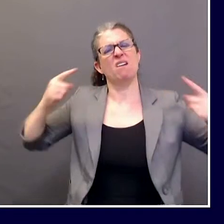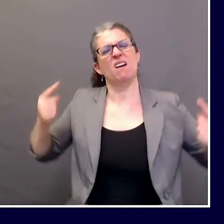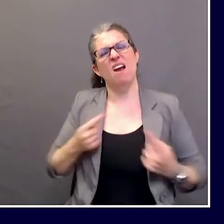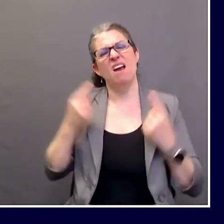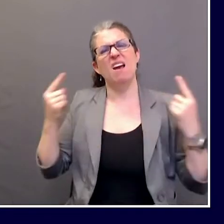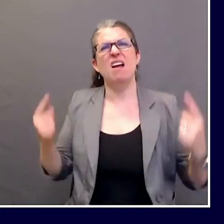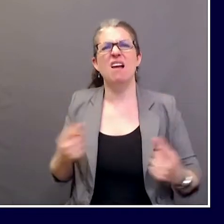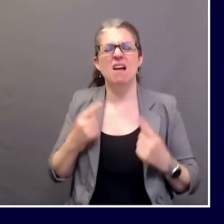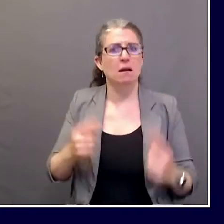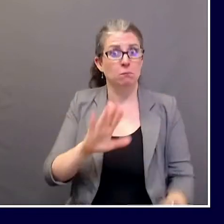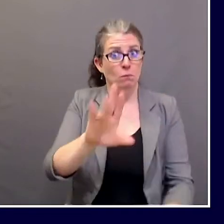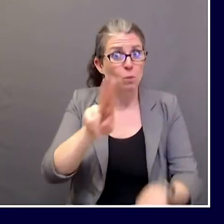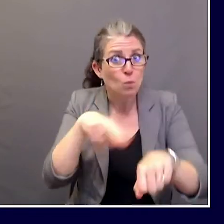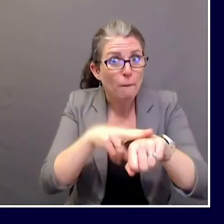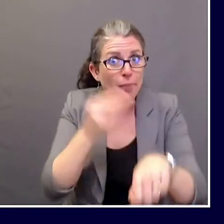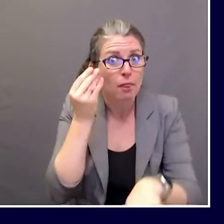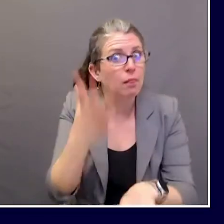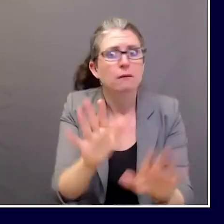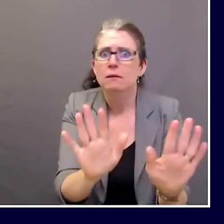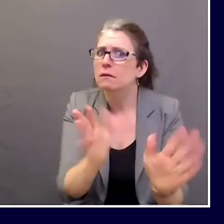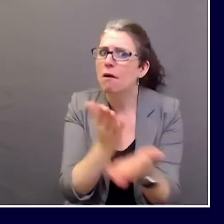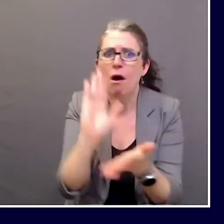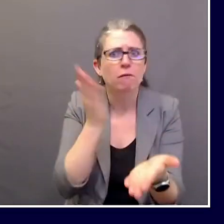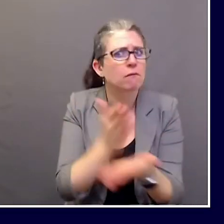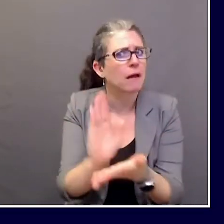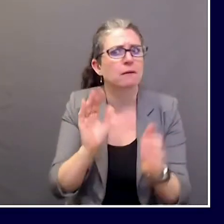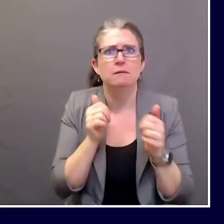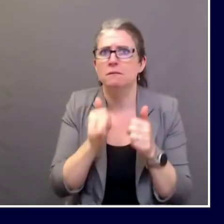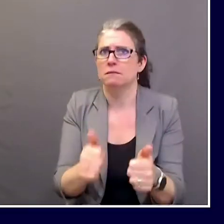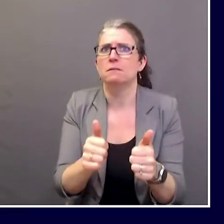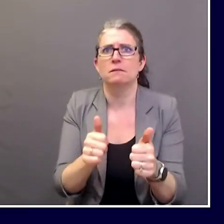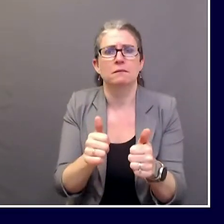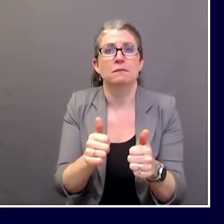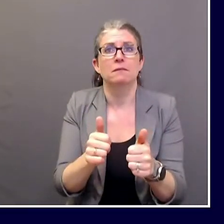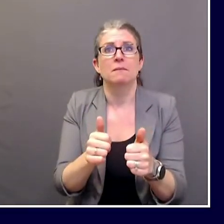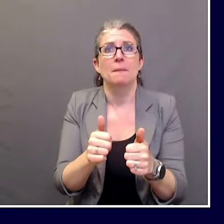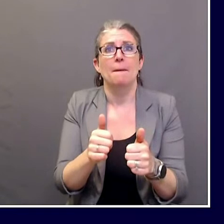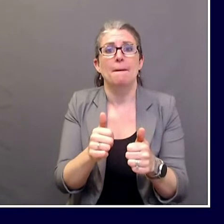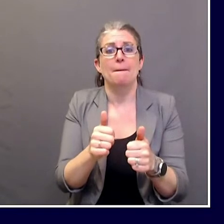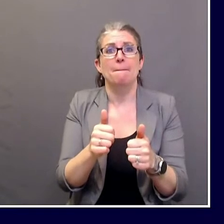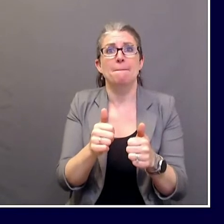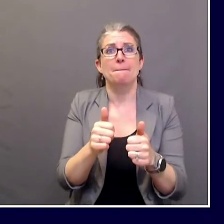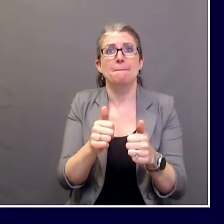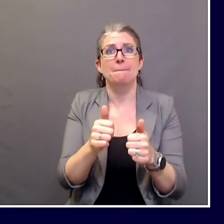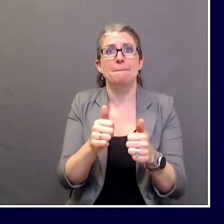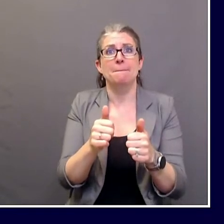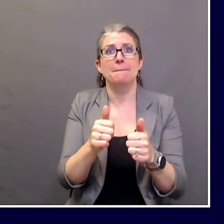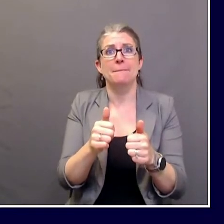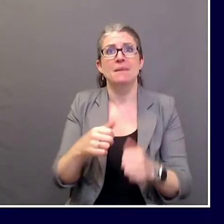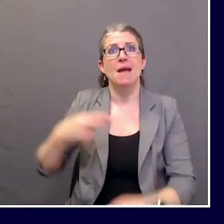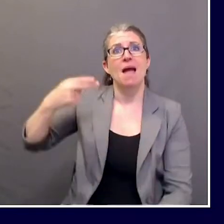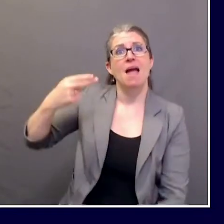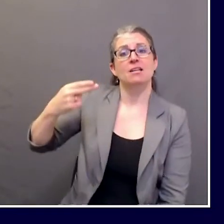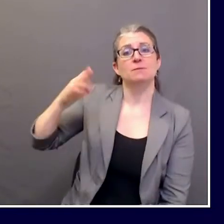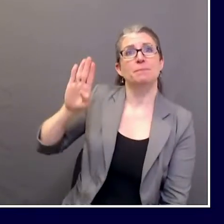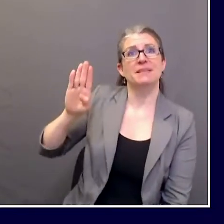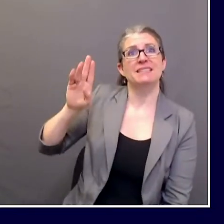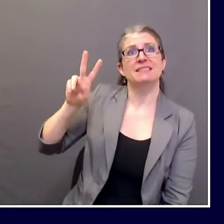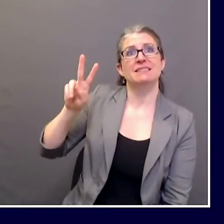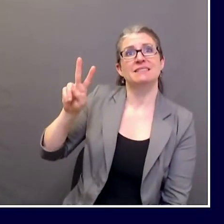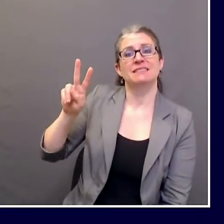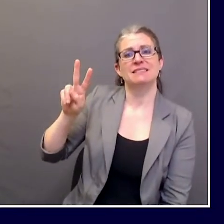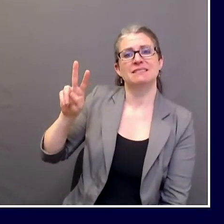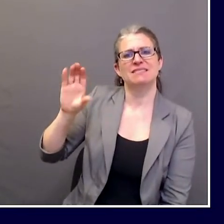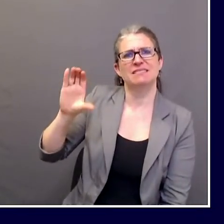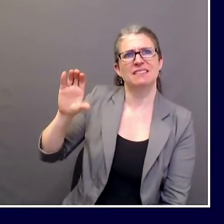today is not that. What we're talking about today is something that happens anywhere from 6 days to